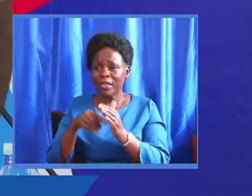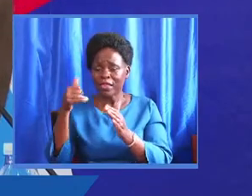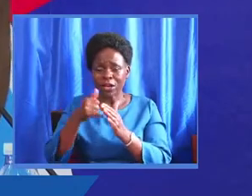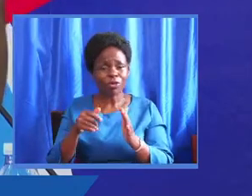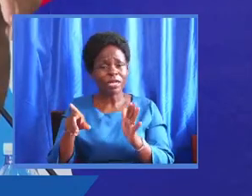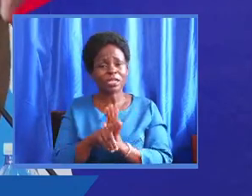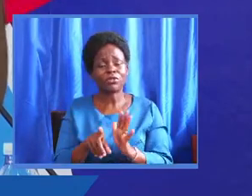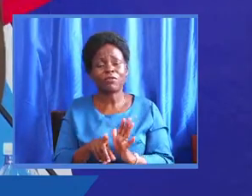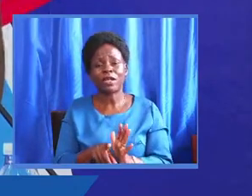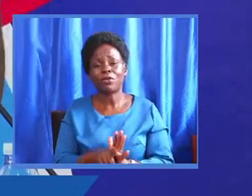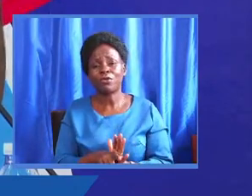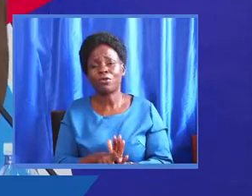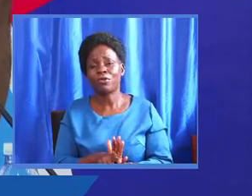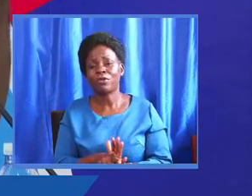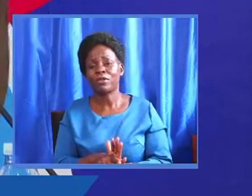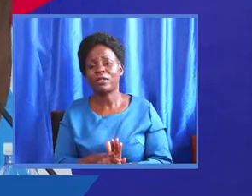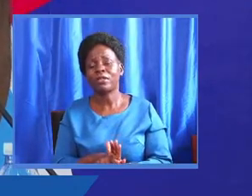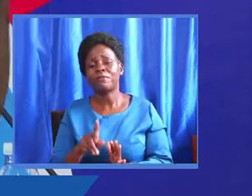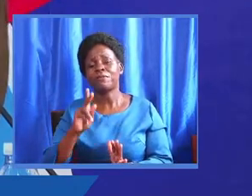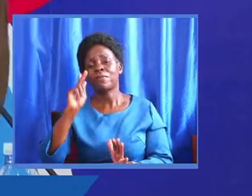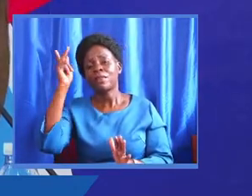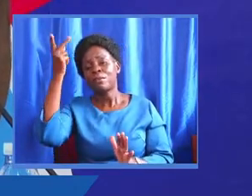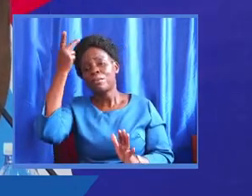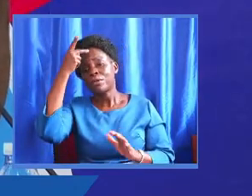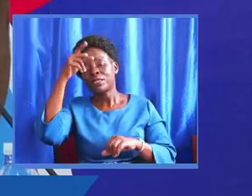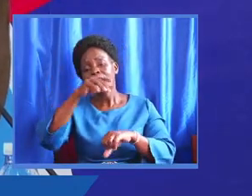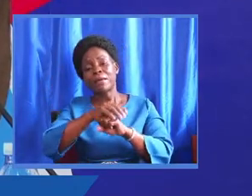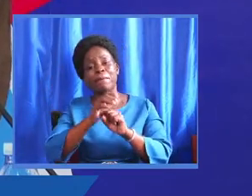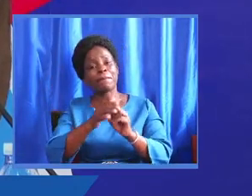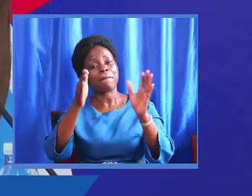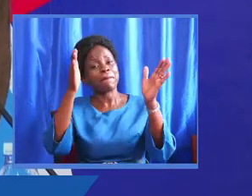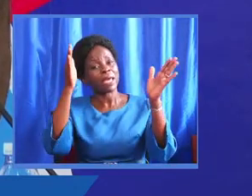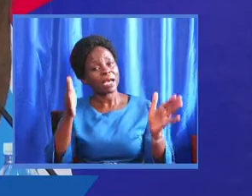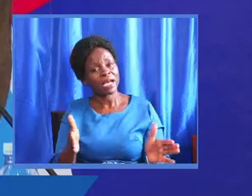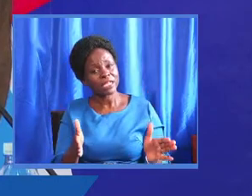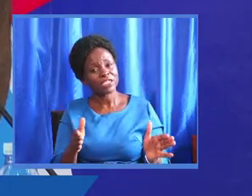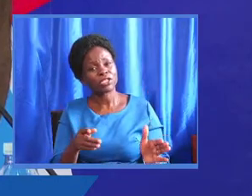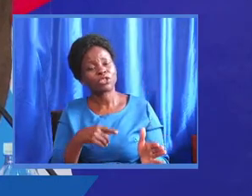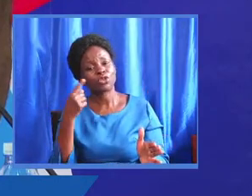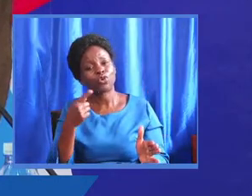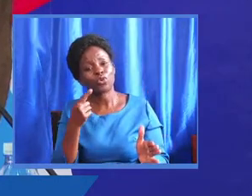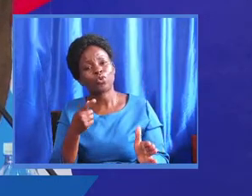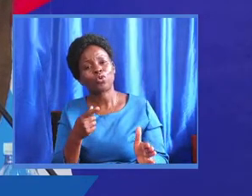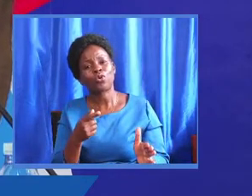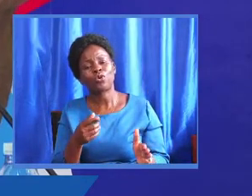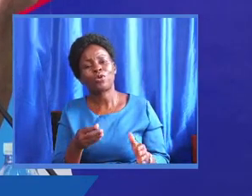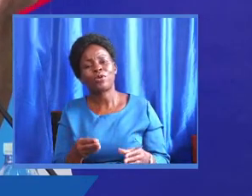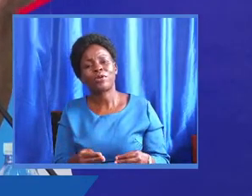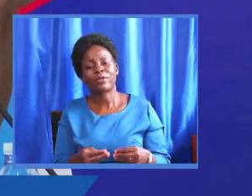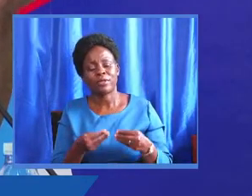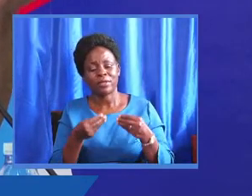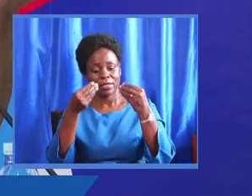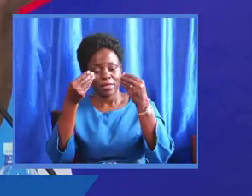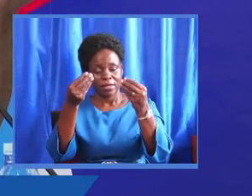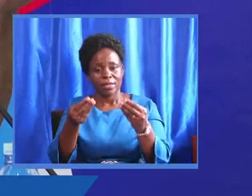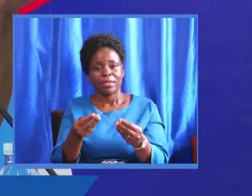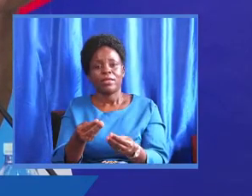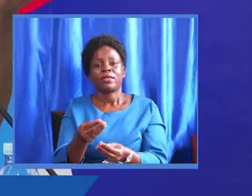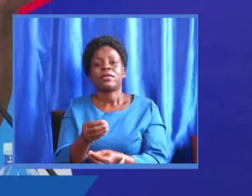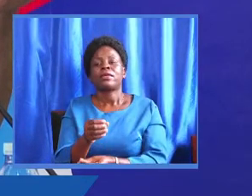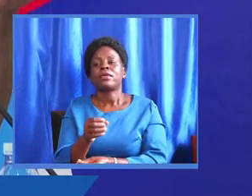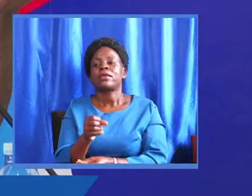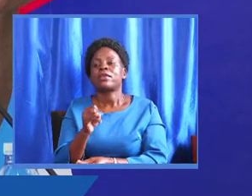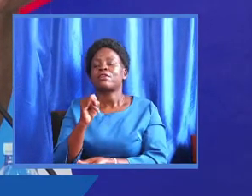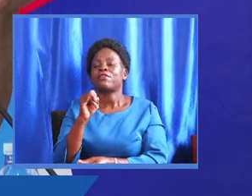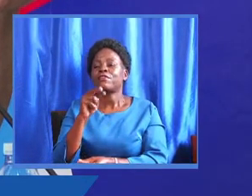law, it is the policymakers who give these incentives. So the law being